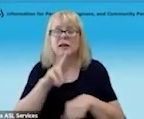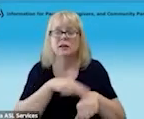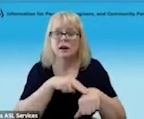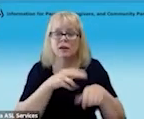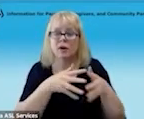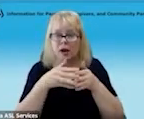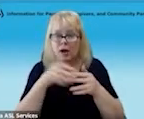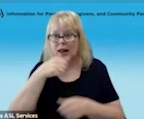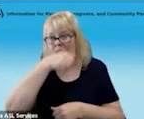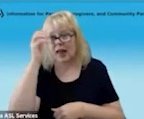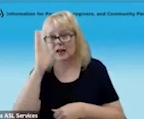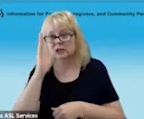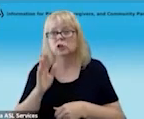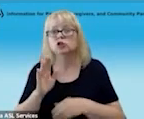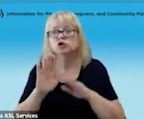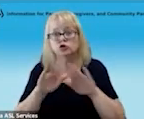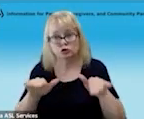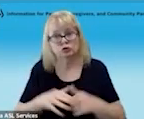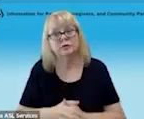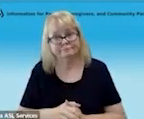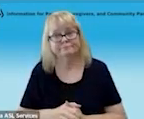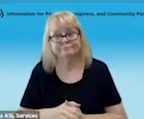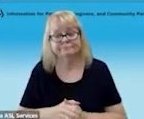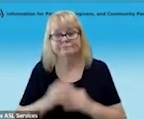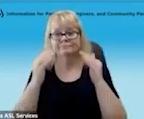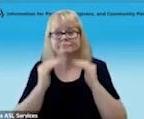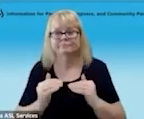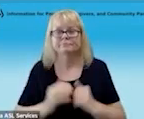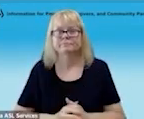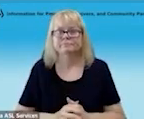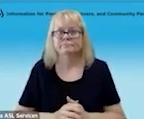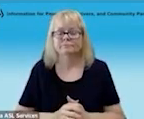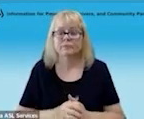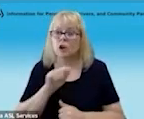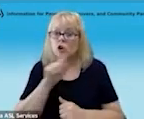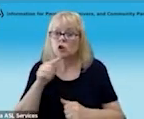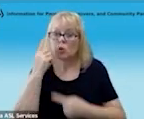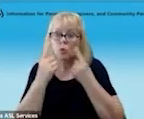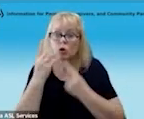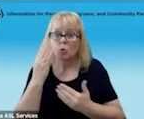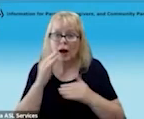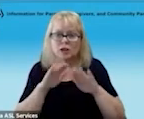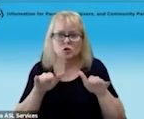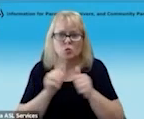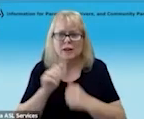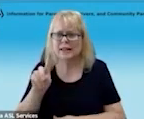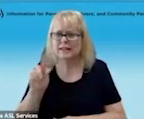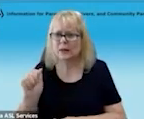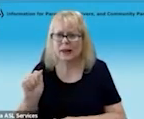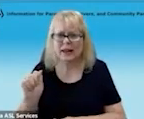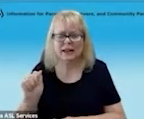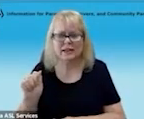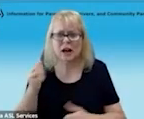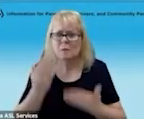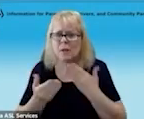Therefore, we see that the prevalence was higher for Black and American Indian,